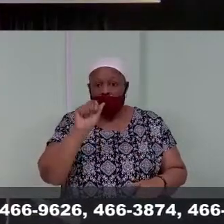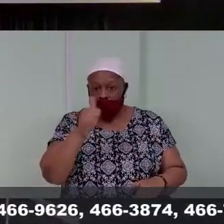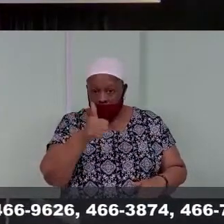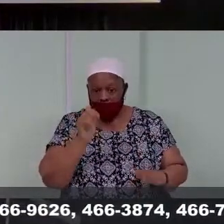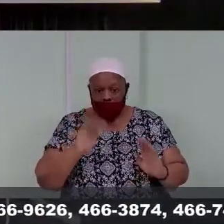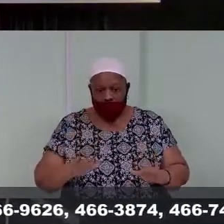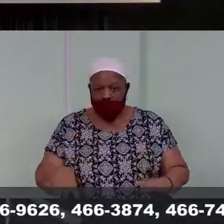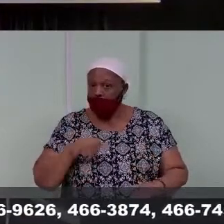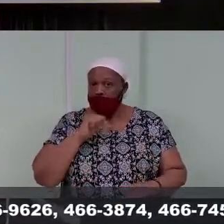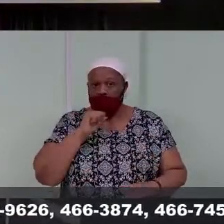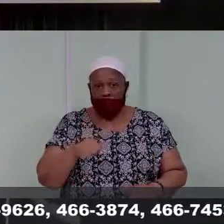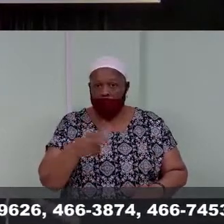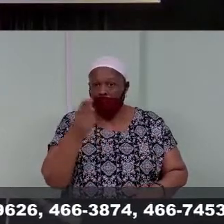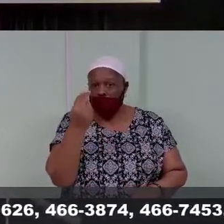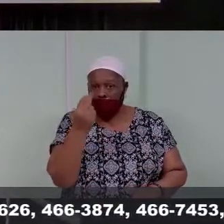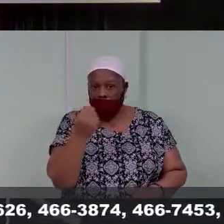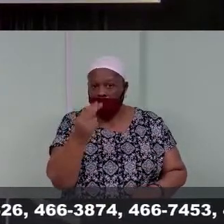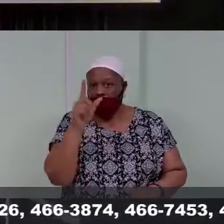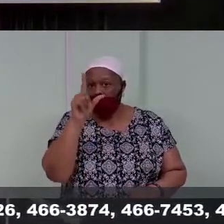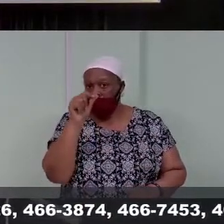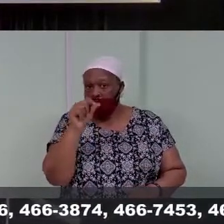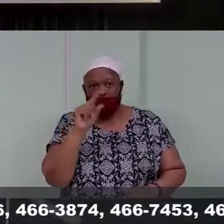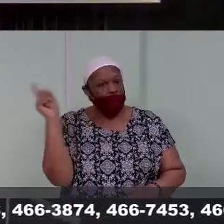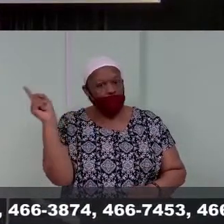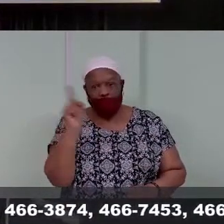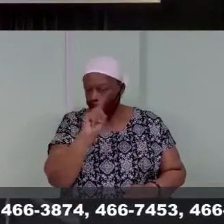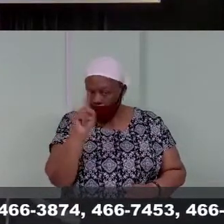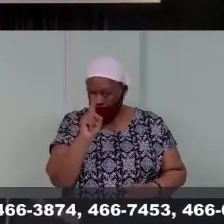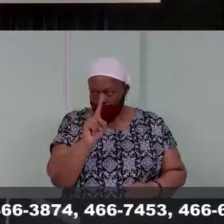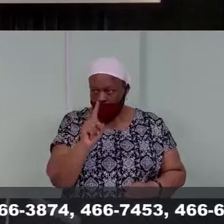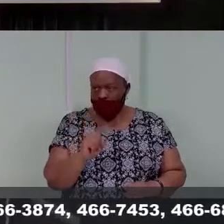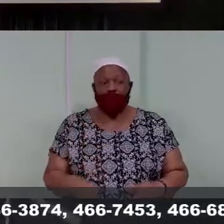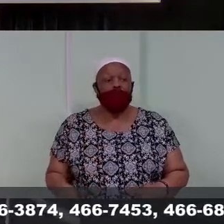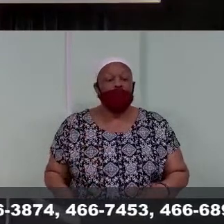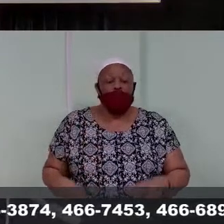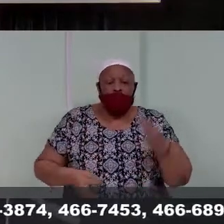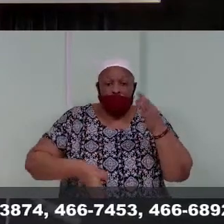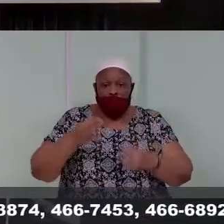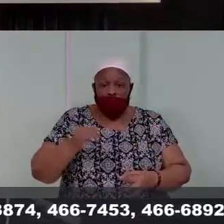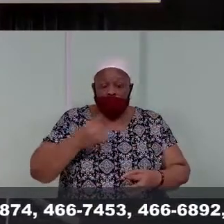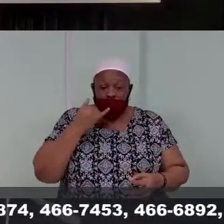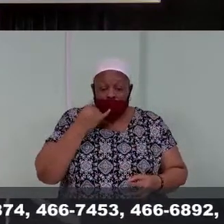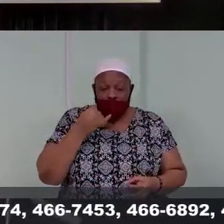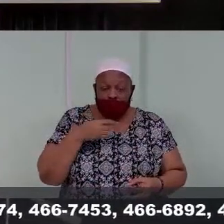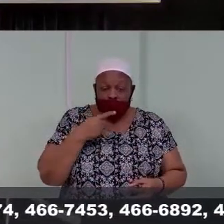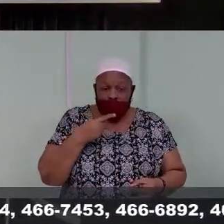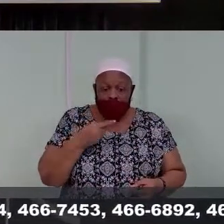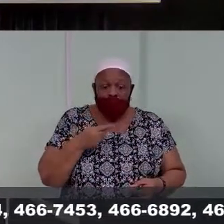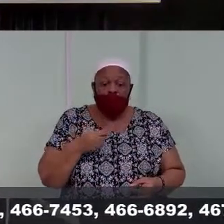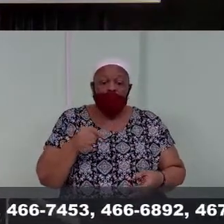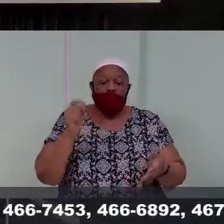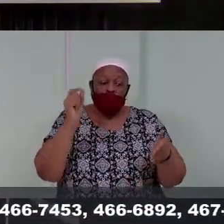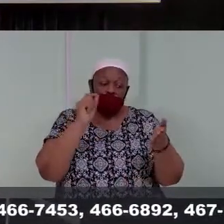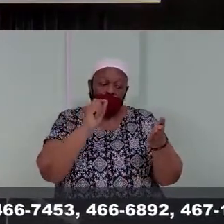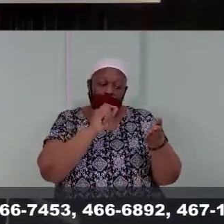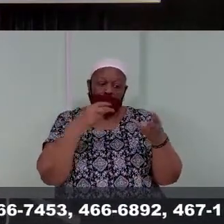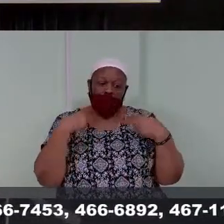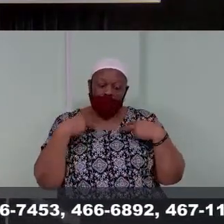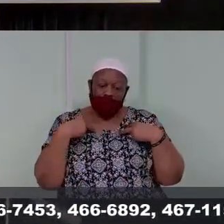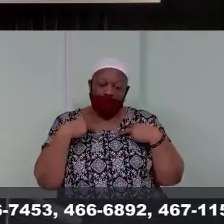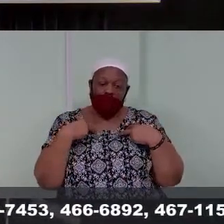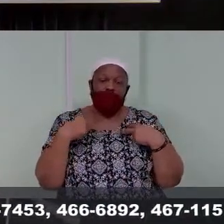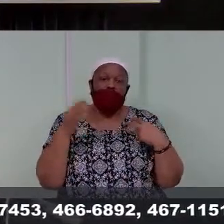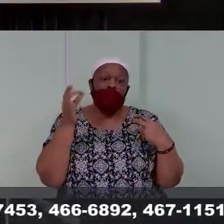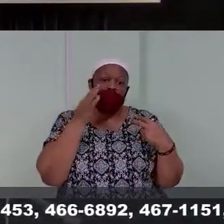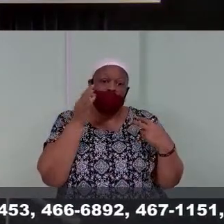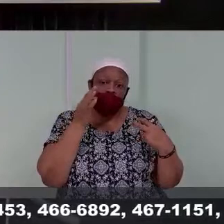of masks by parents, general hygiene, food preparation, physical distancing, among